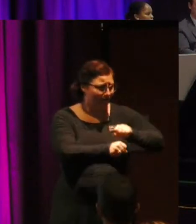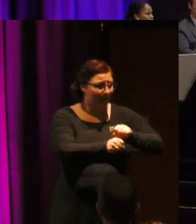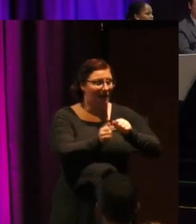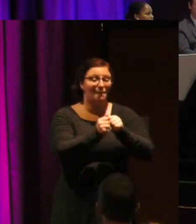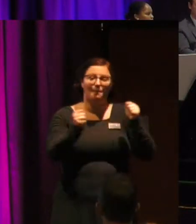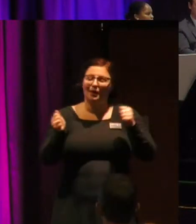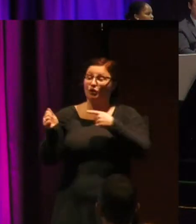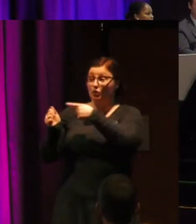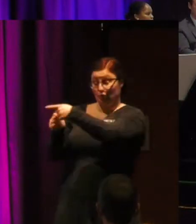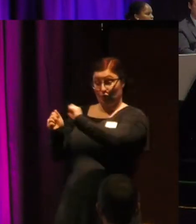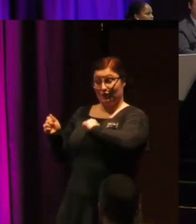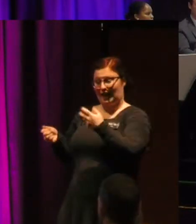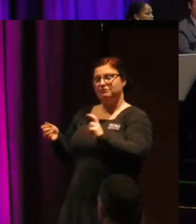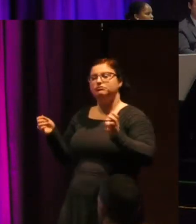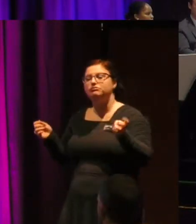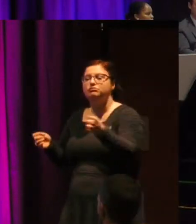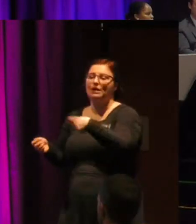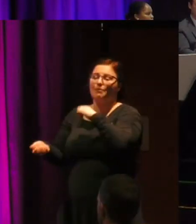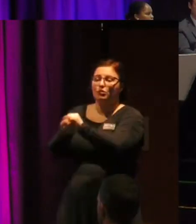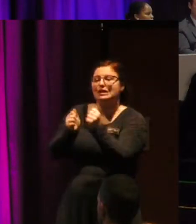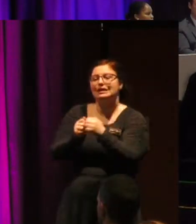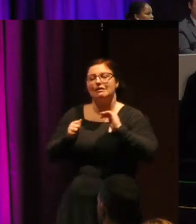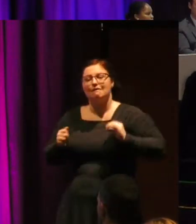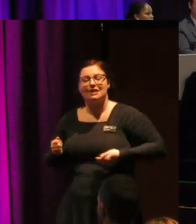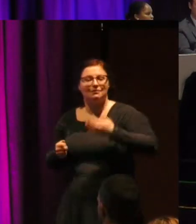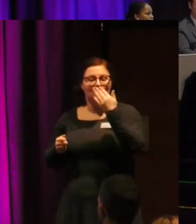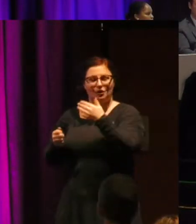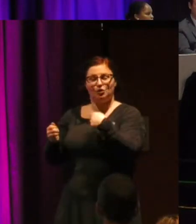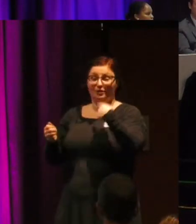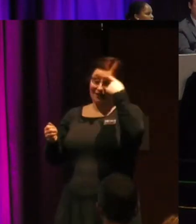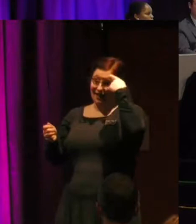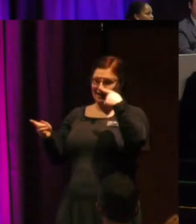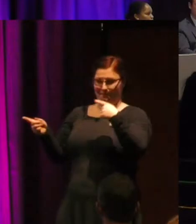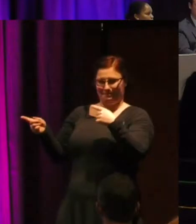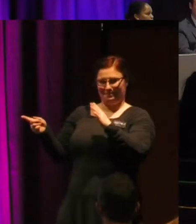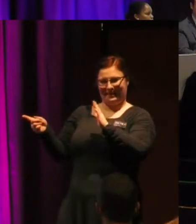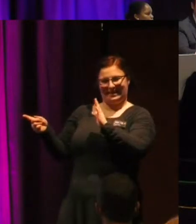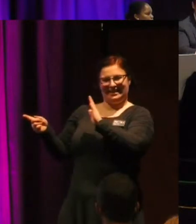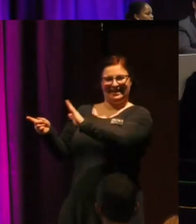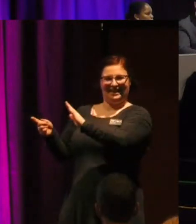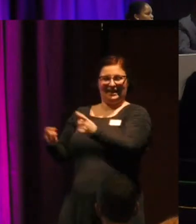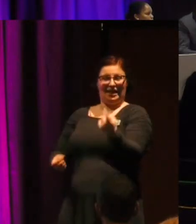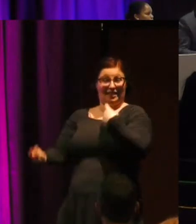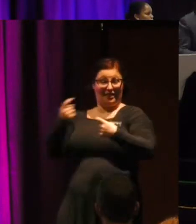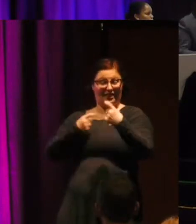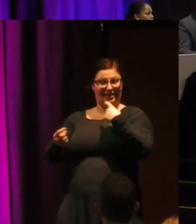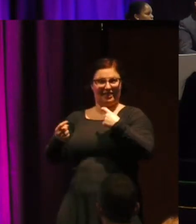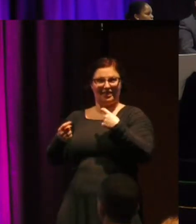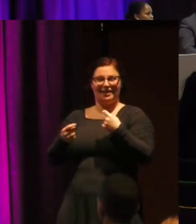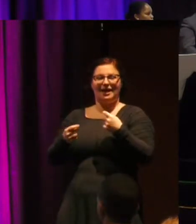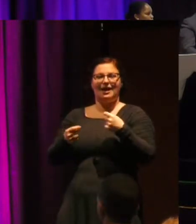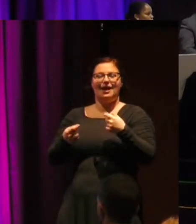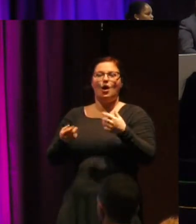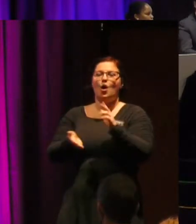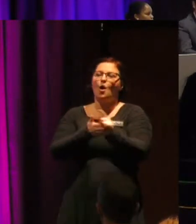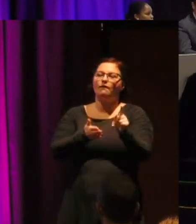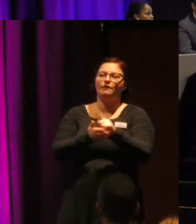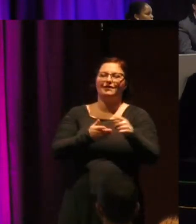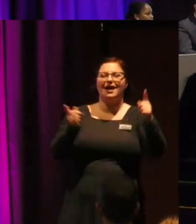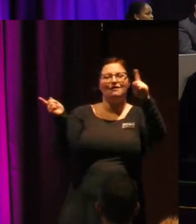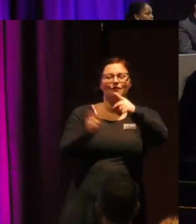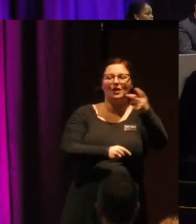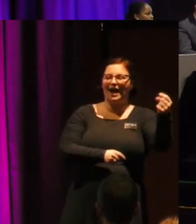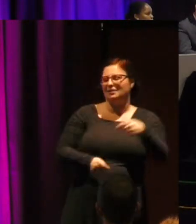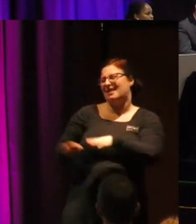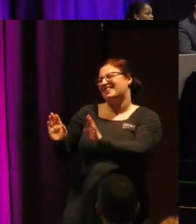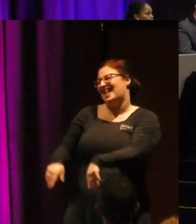around, do you sometimes think that the abuse you get is belittled or spoken about